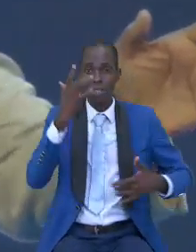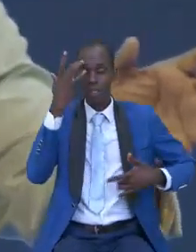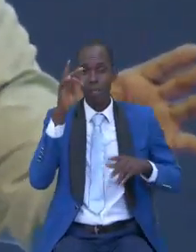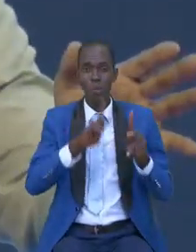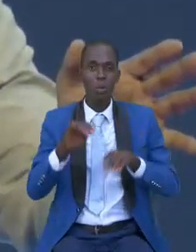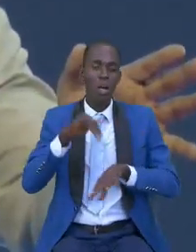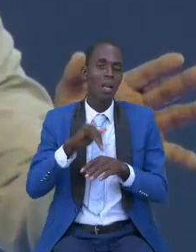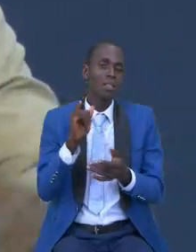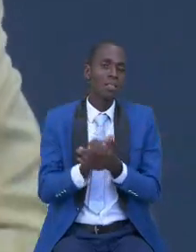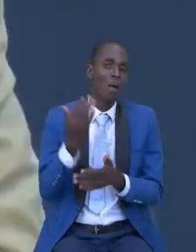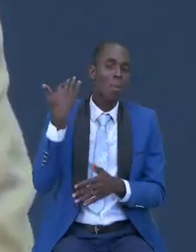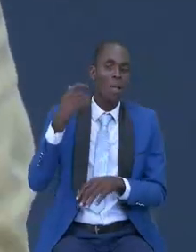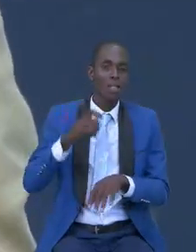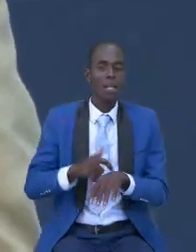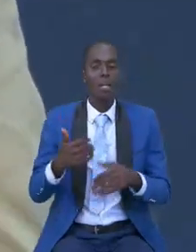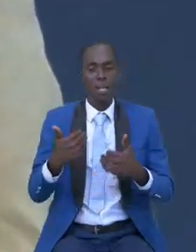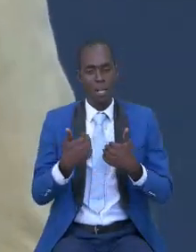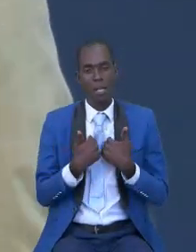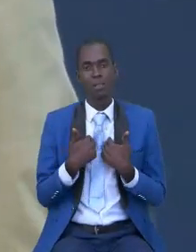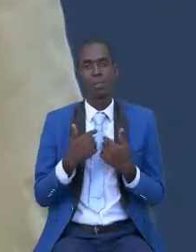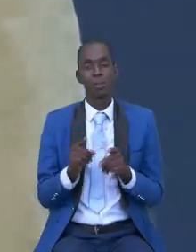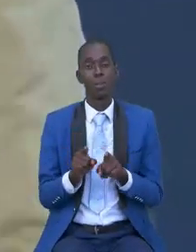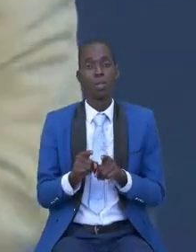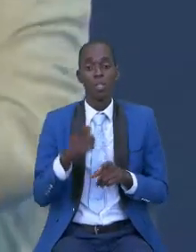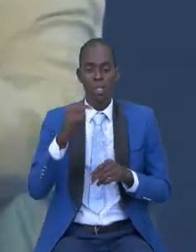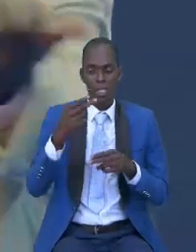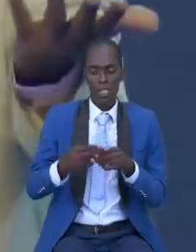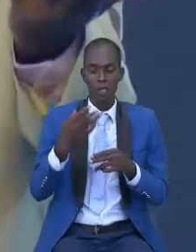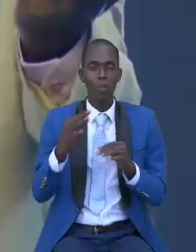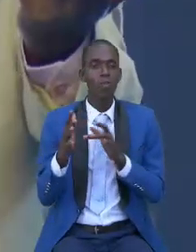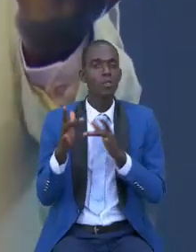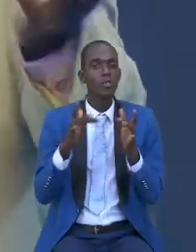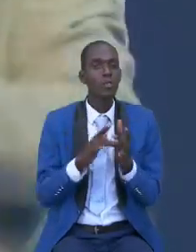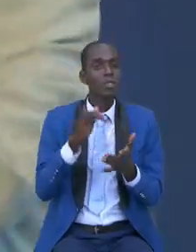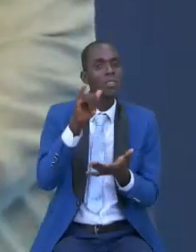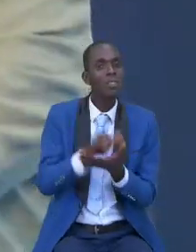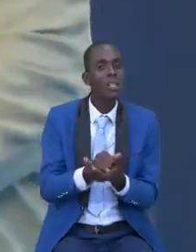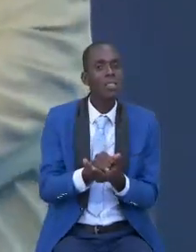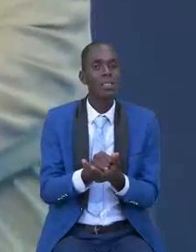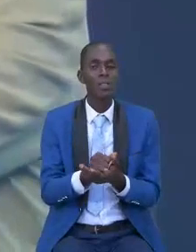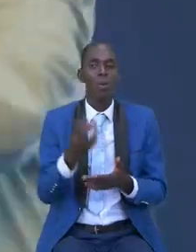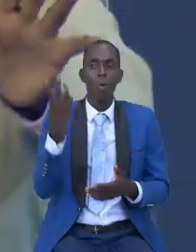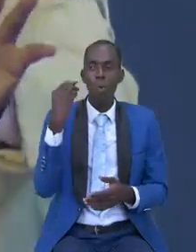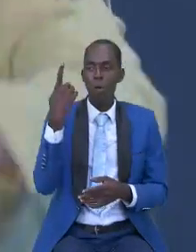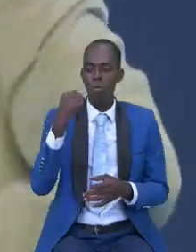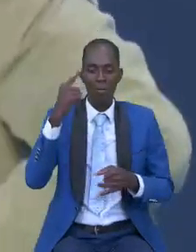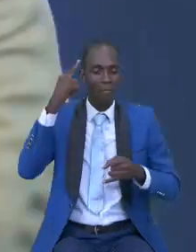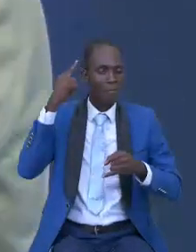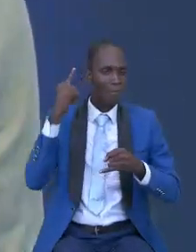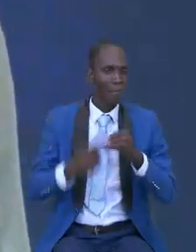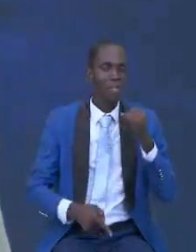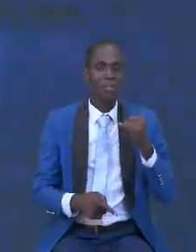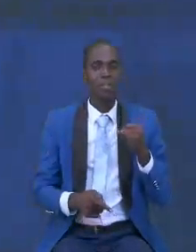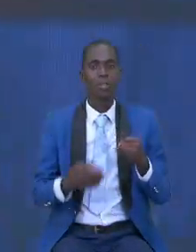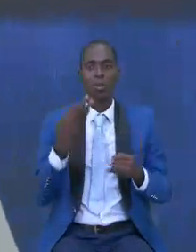that time that they had. The name of Jesus, that was the finality of